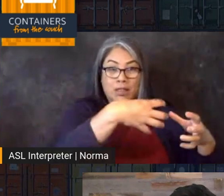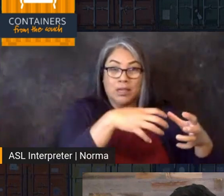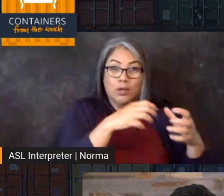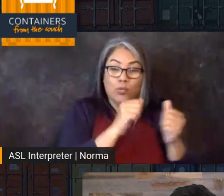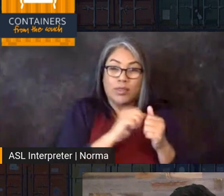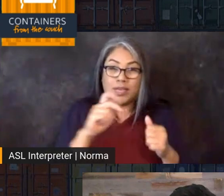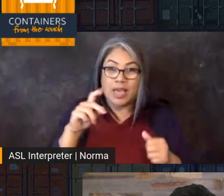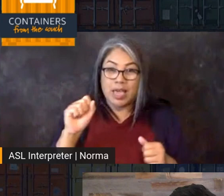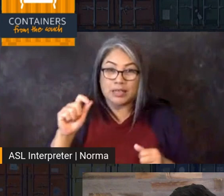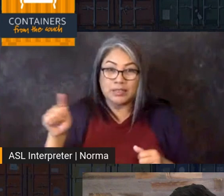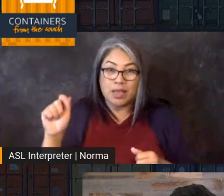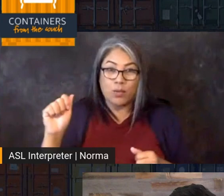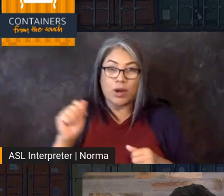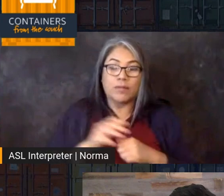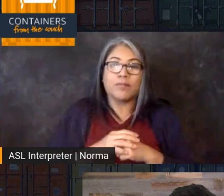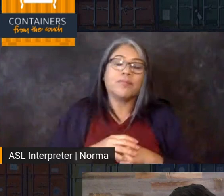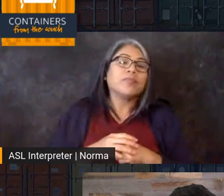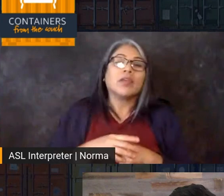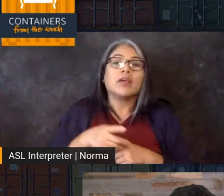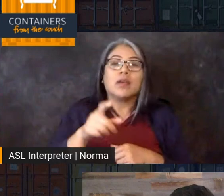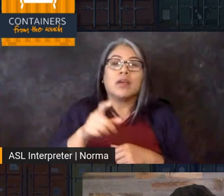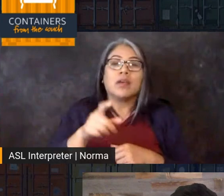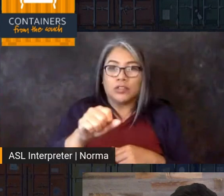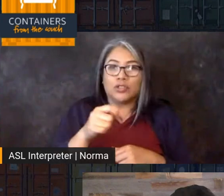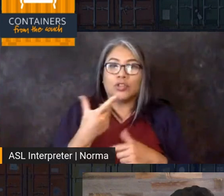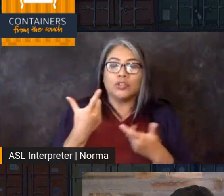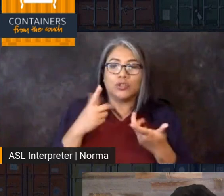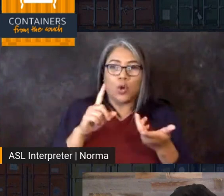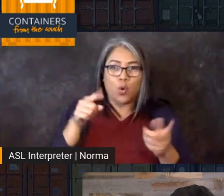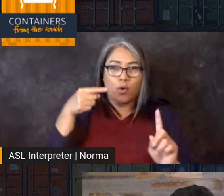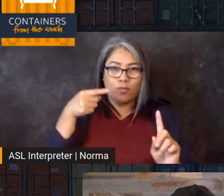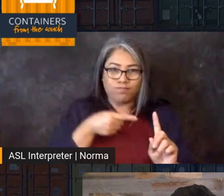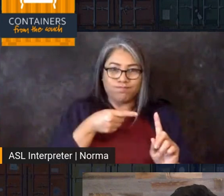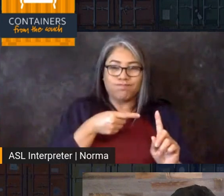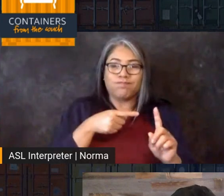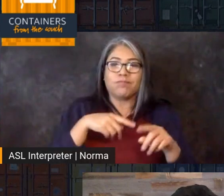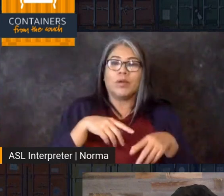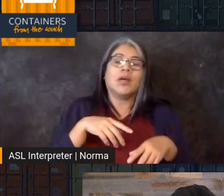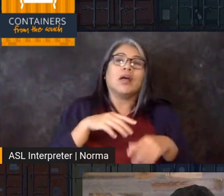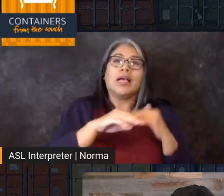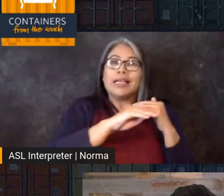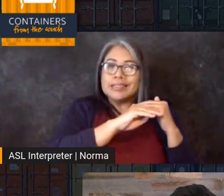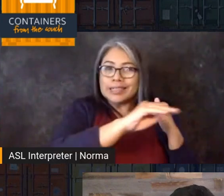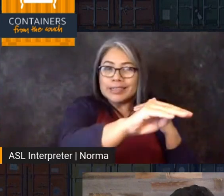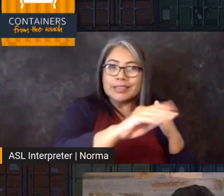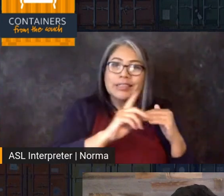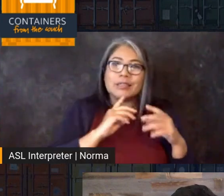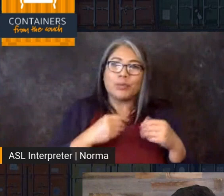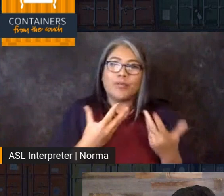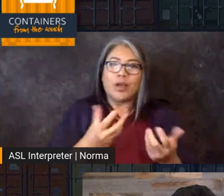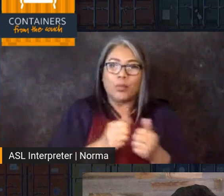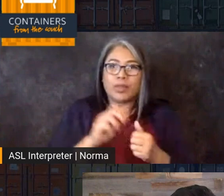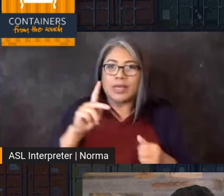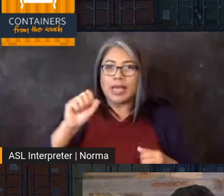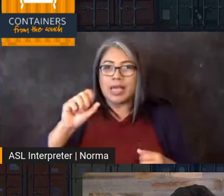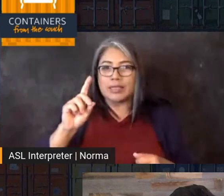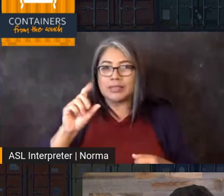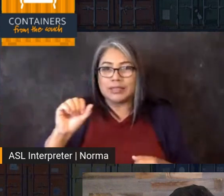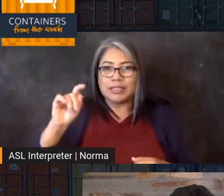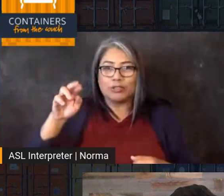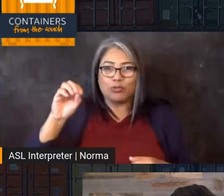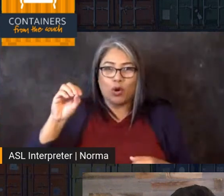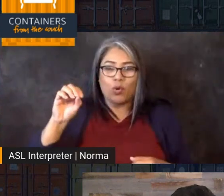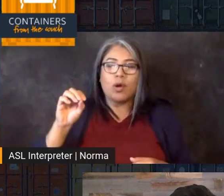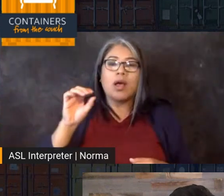is being provided by what we call EKS distro, right? EKS distro is the secure, stable version of open source Kubernetes